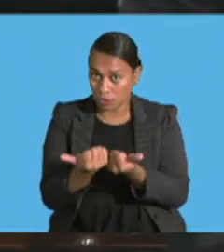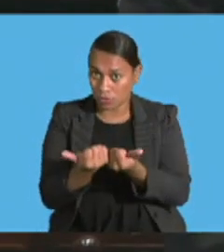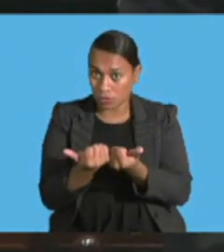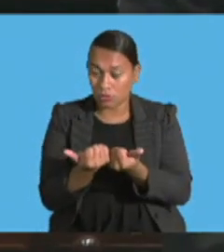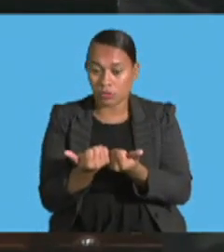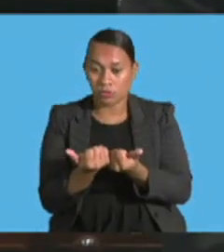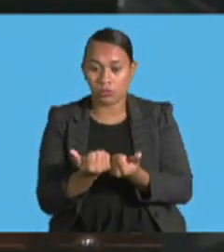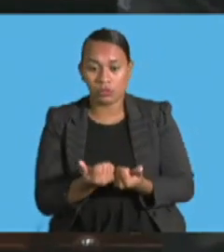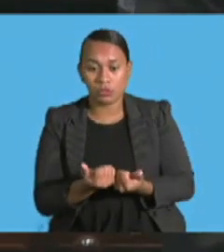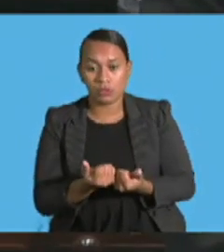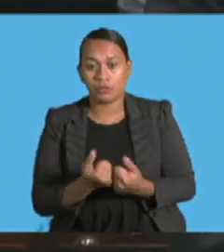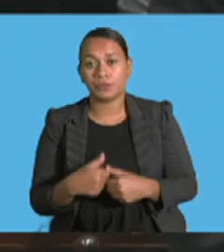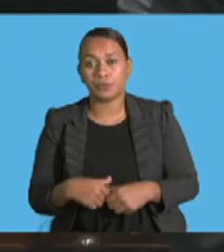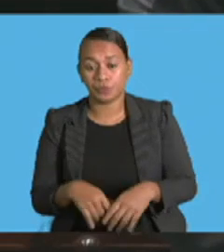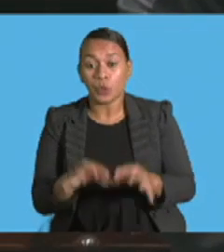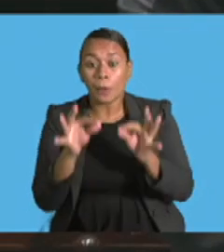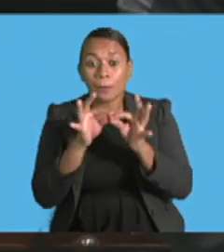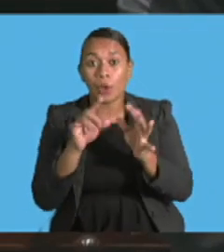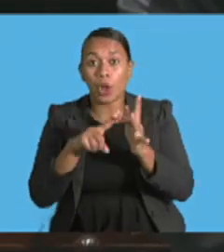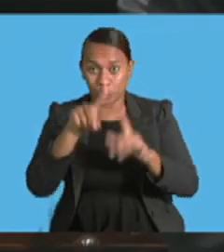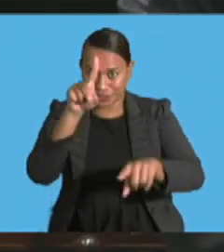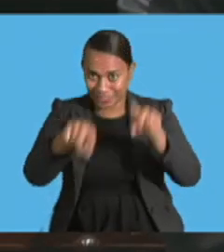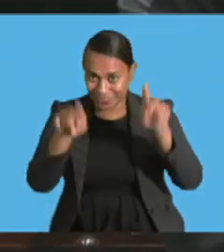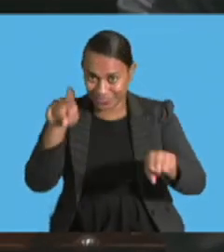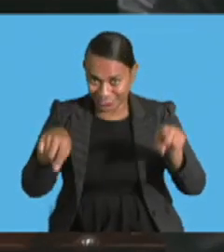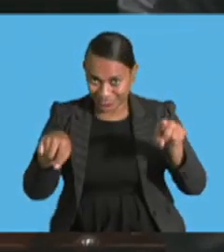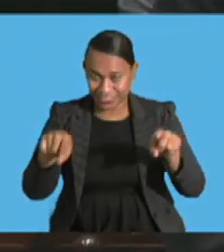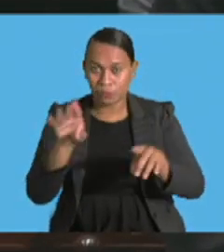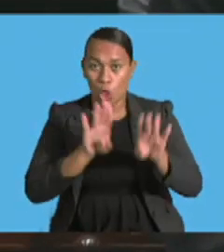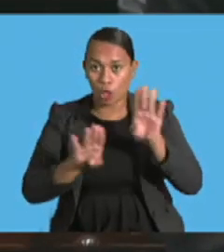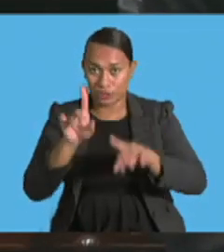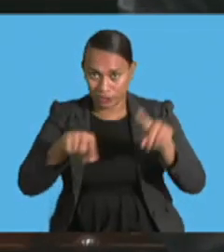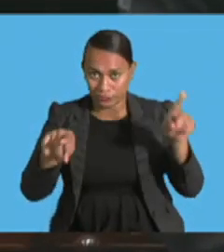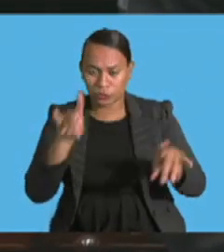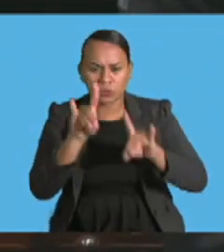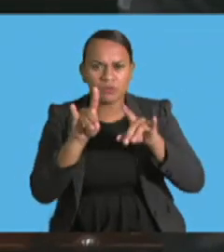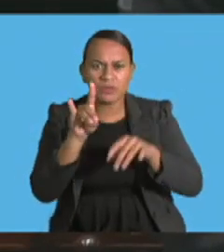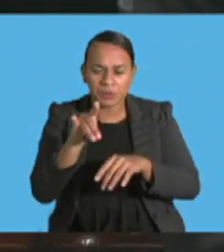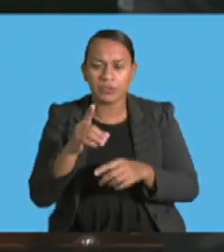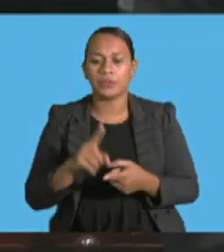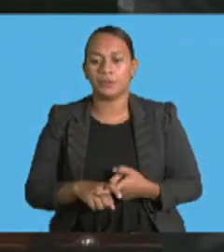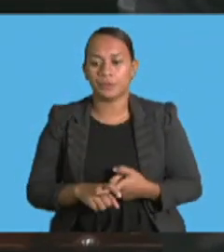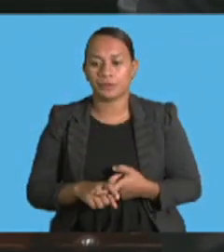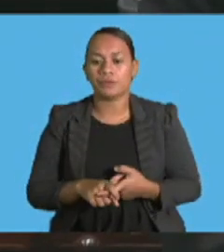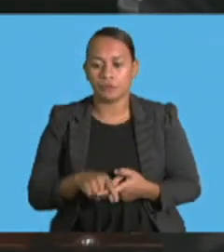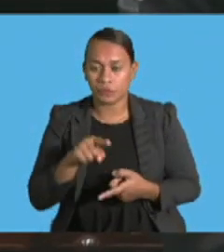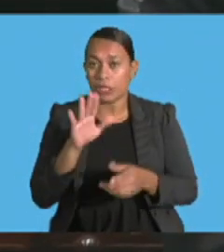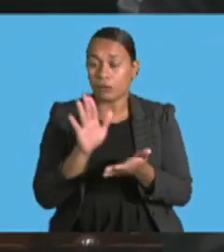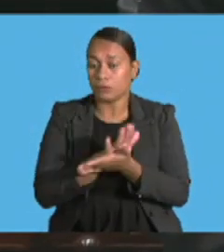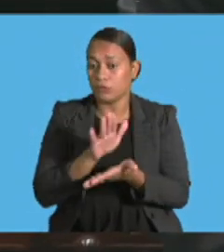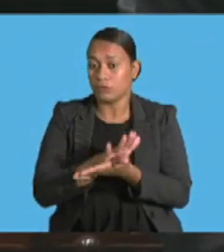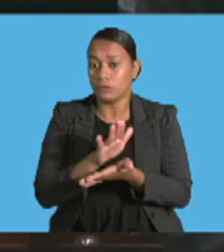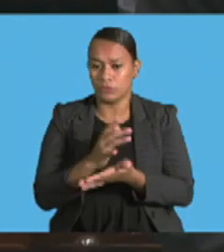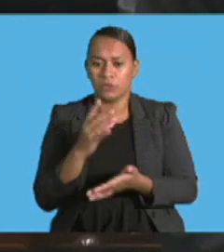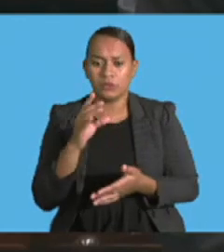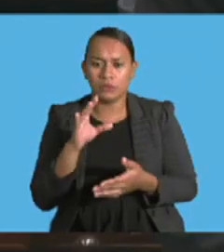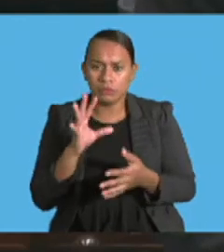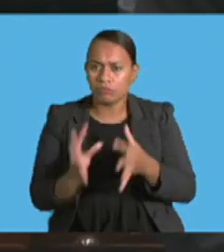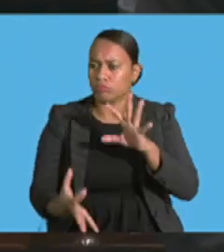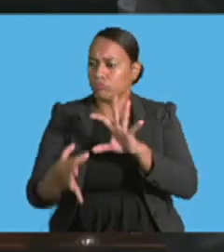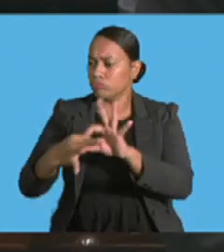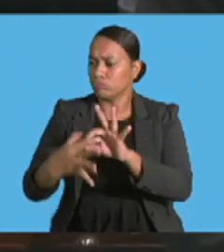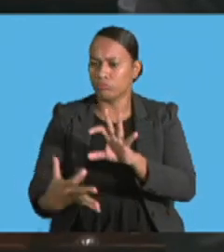Diversity. Mr. Speaker, say our ministry is keen to work with all partners in this new fiscal year and is looking